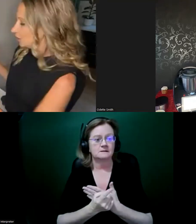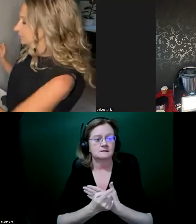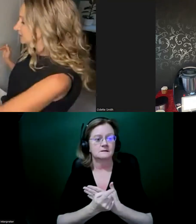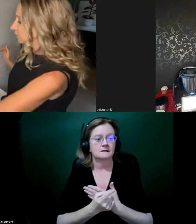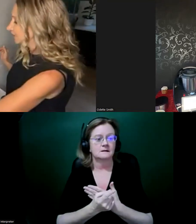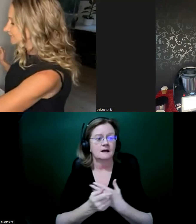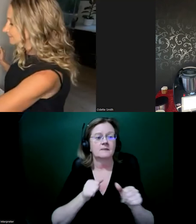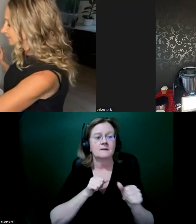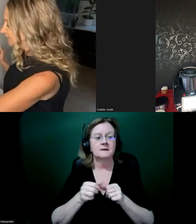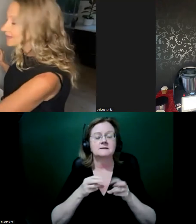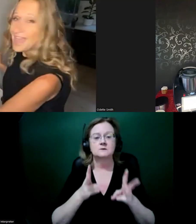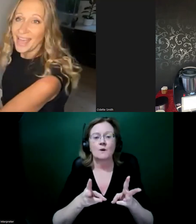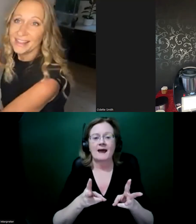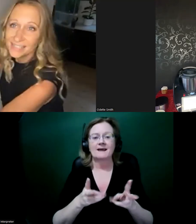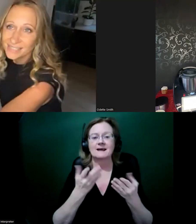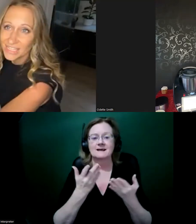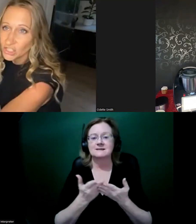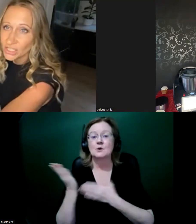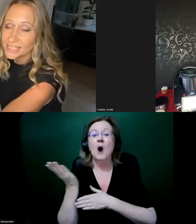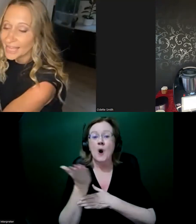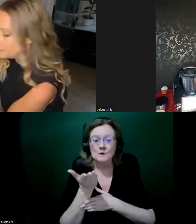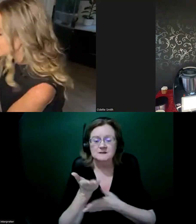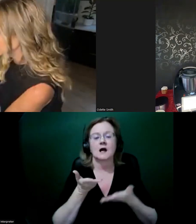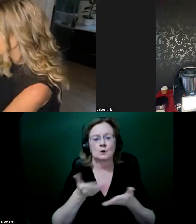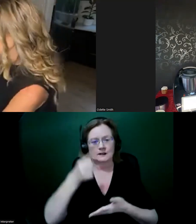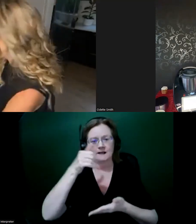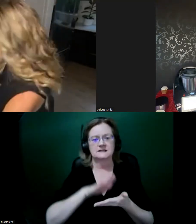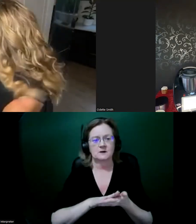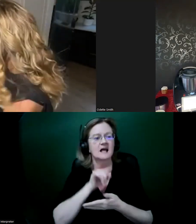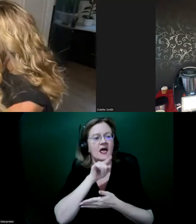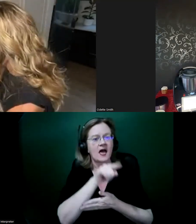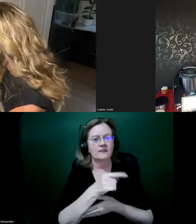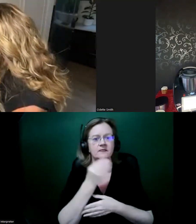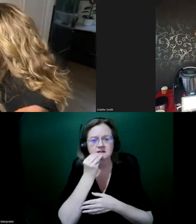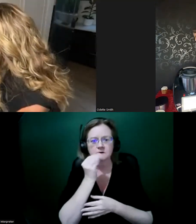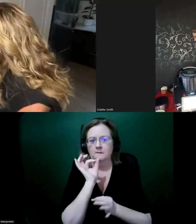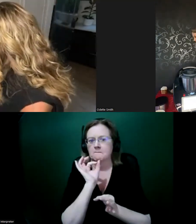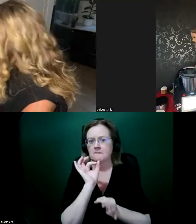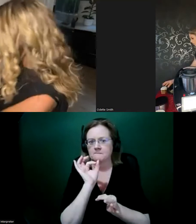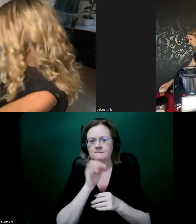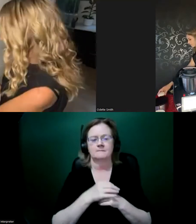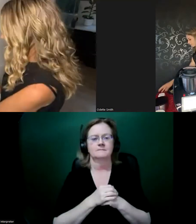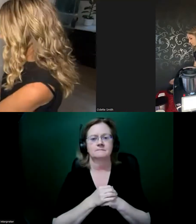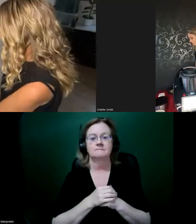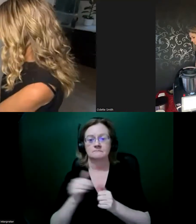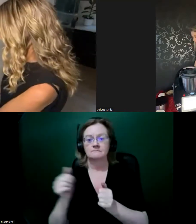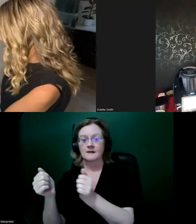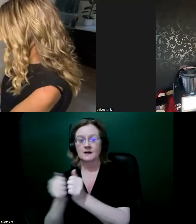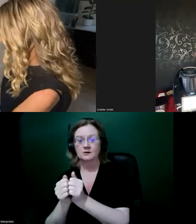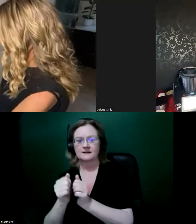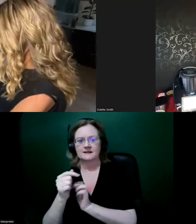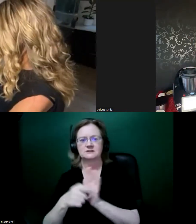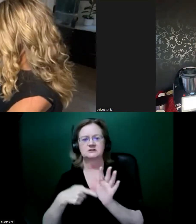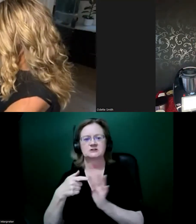than to host a cooking experience. Absolutely. And this dish is absolutely delicious. So, it really is. And girls, we